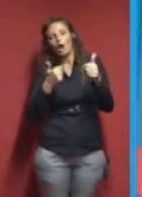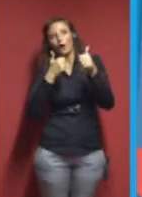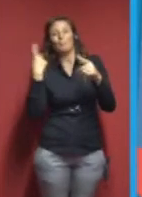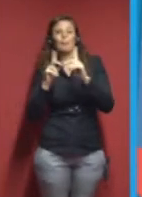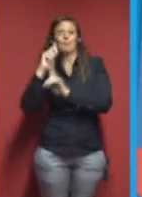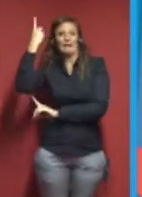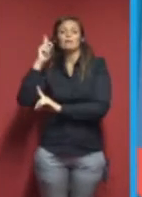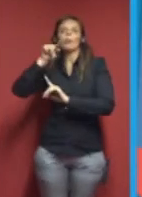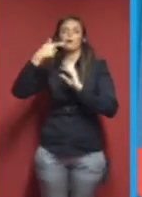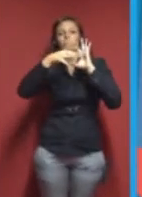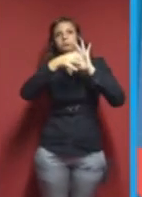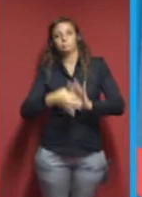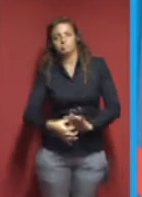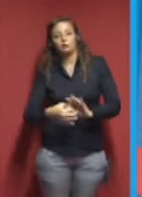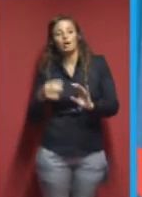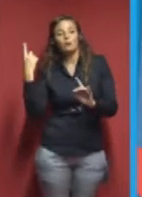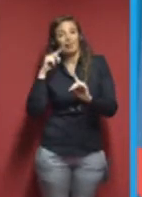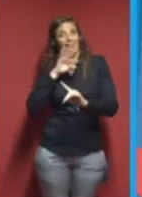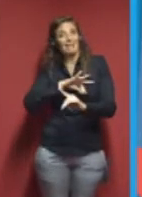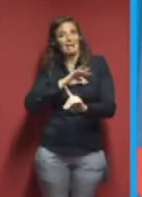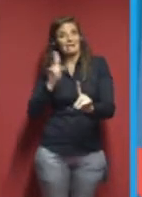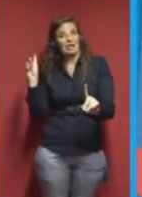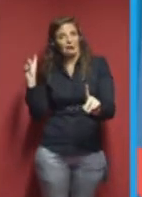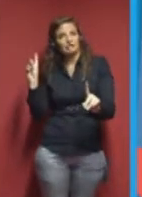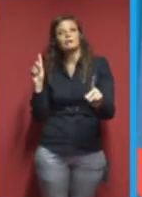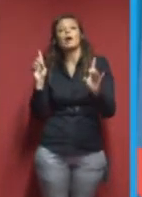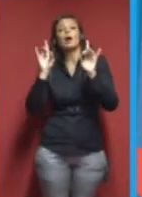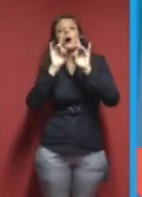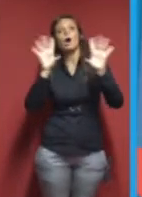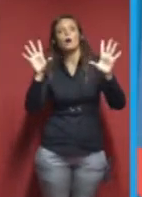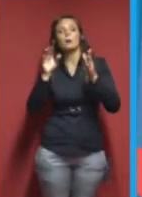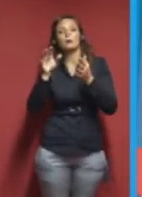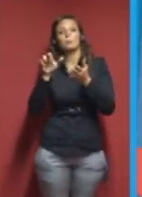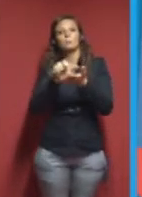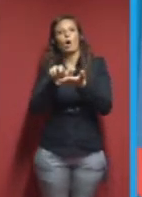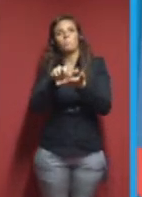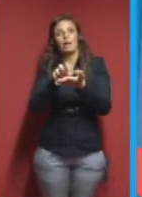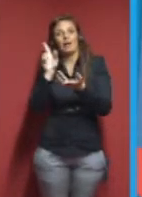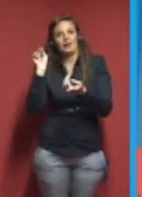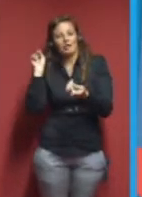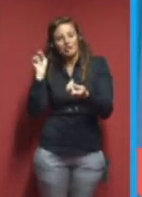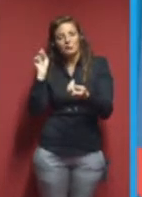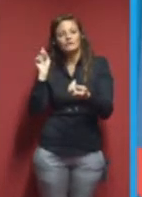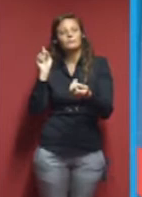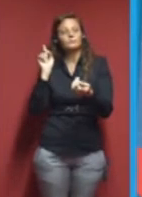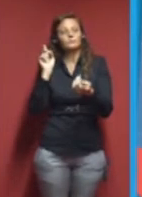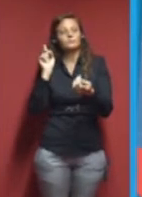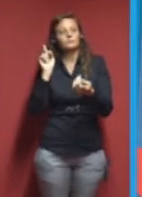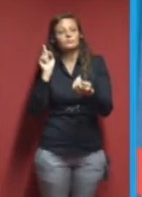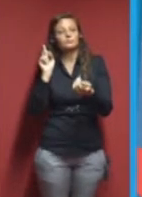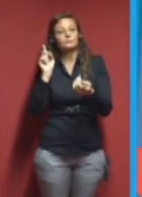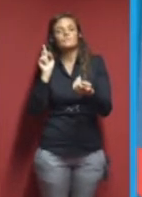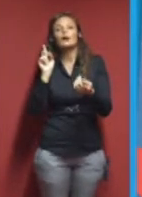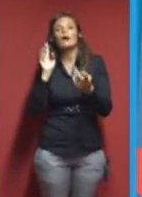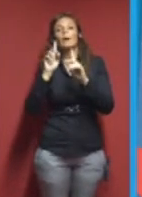It's called OpenMoko. And this was the first mass product that was completely open source, because it was open source in the hardware, it was open source in the software, but it